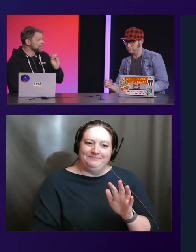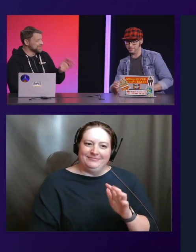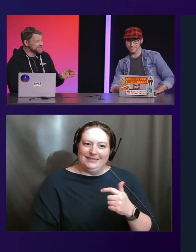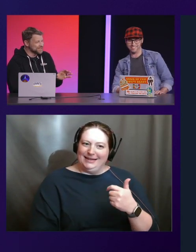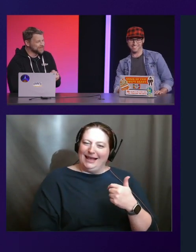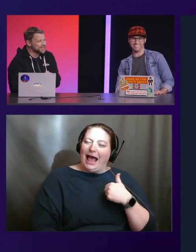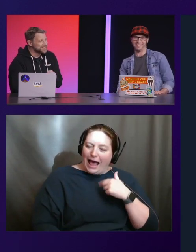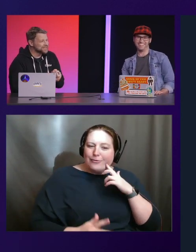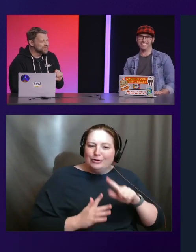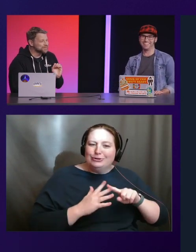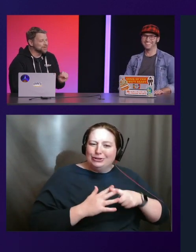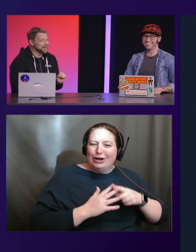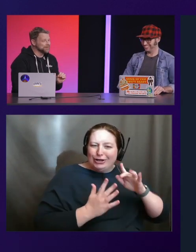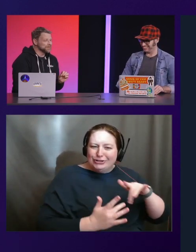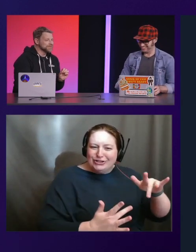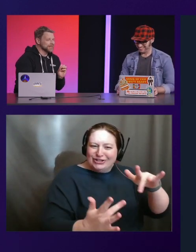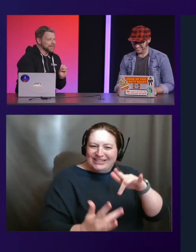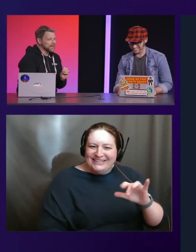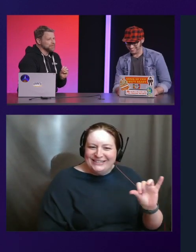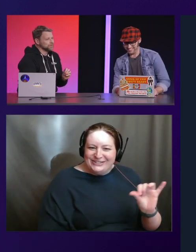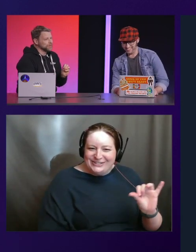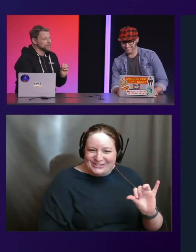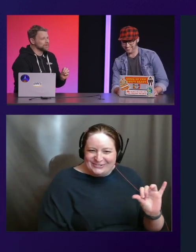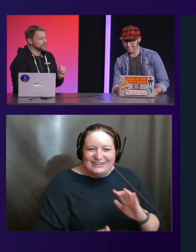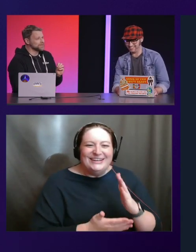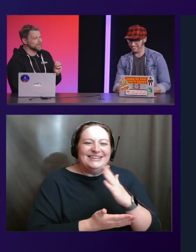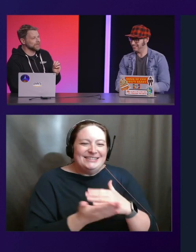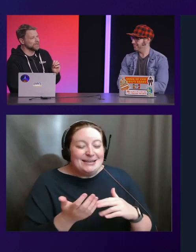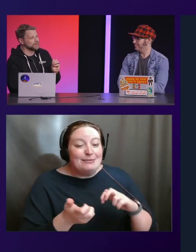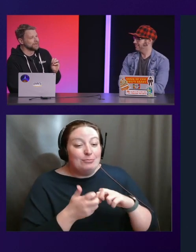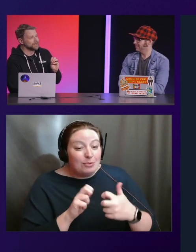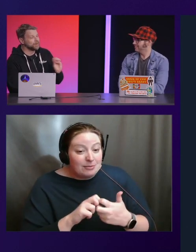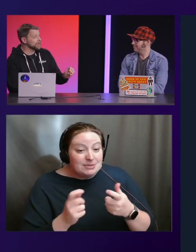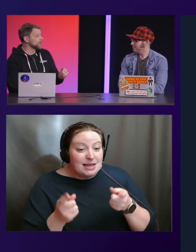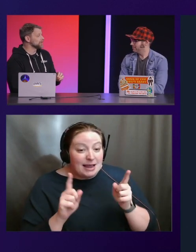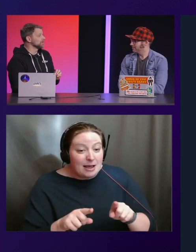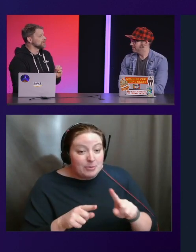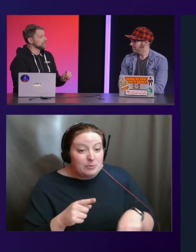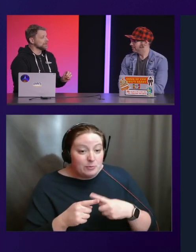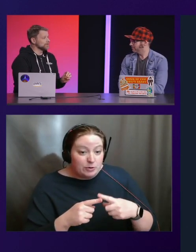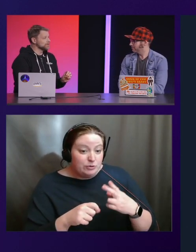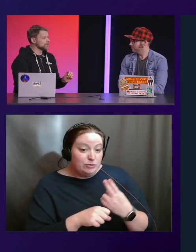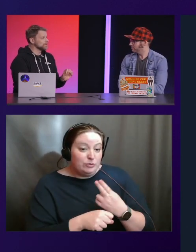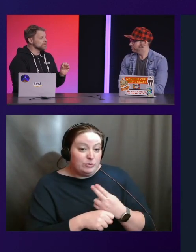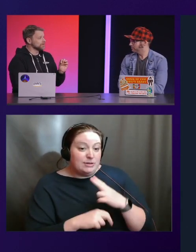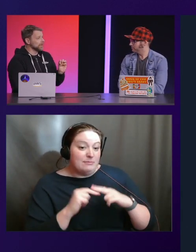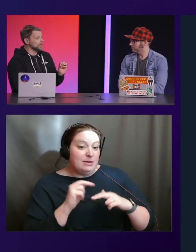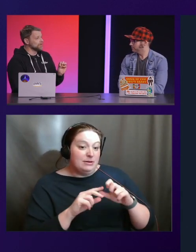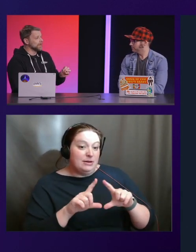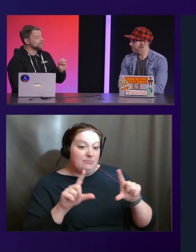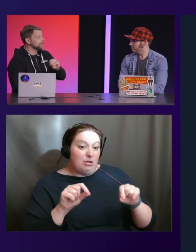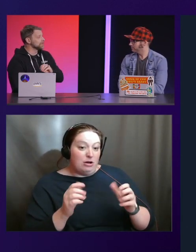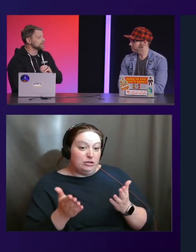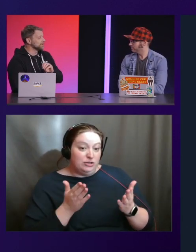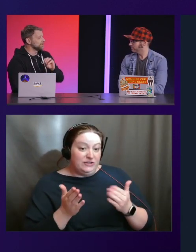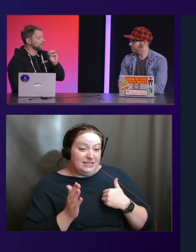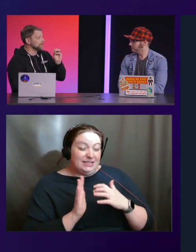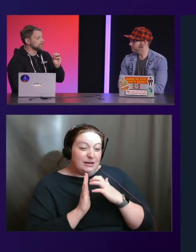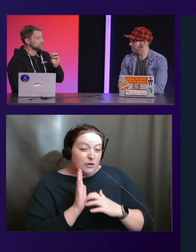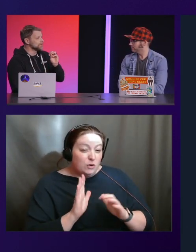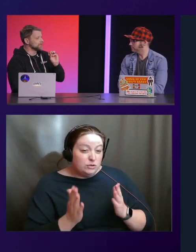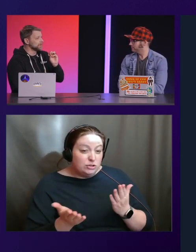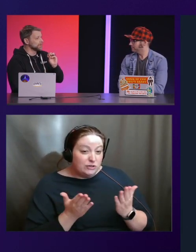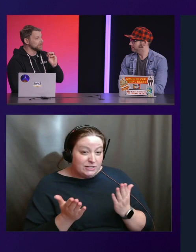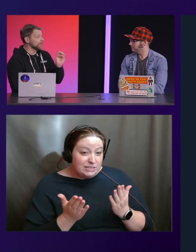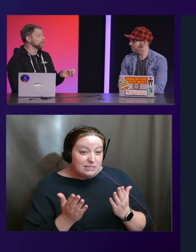Yes. So some of the problems that happen when you use building block services like the code services manifests itself